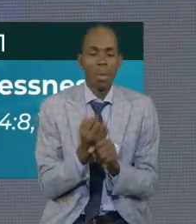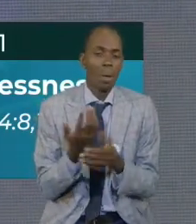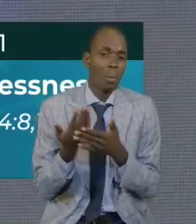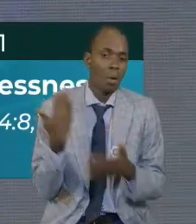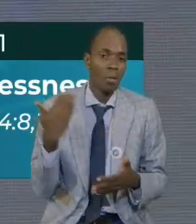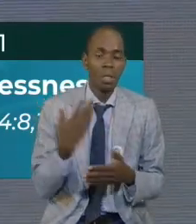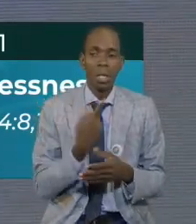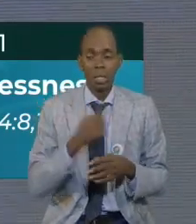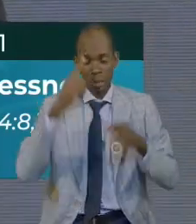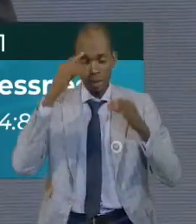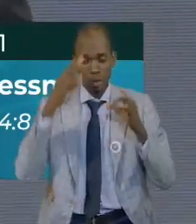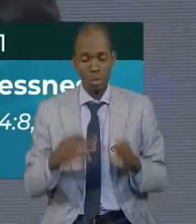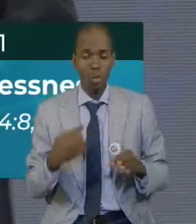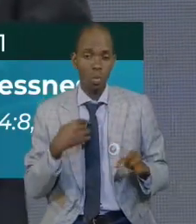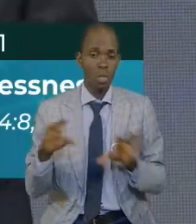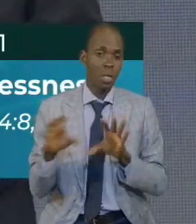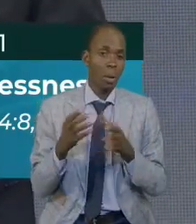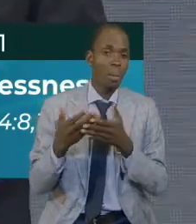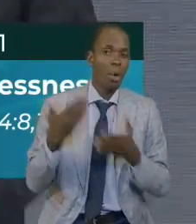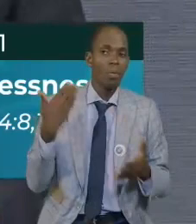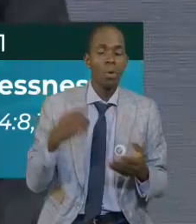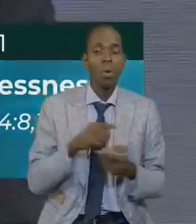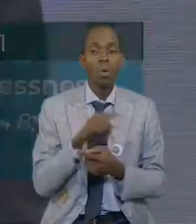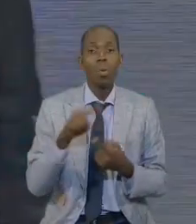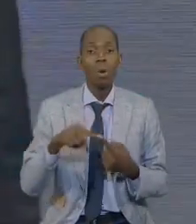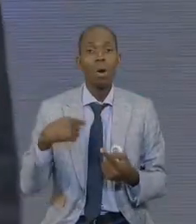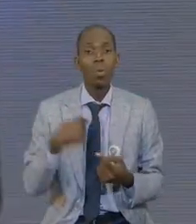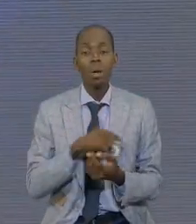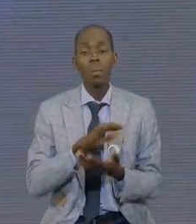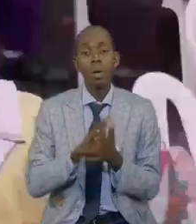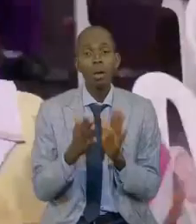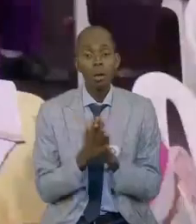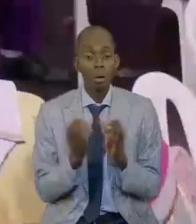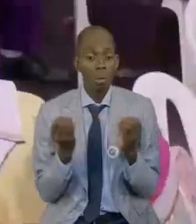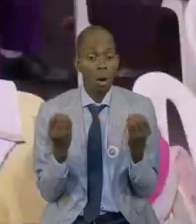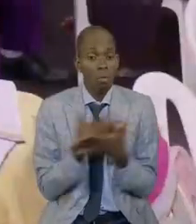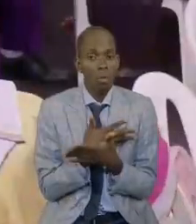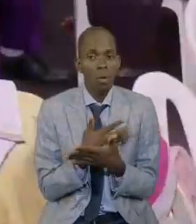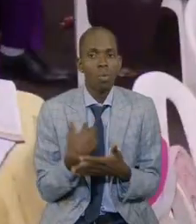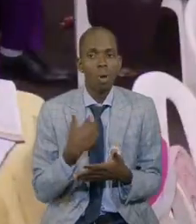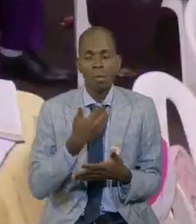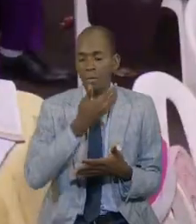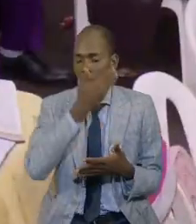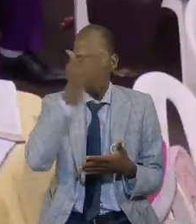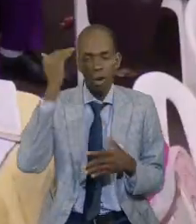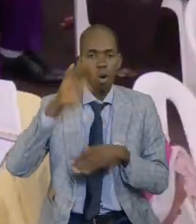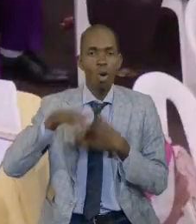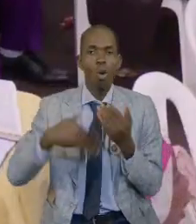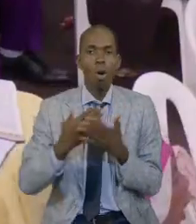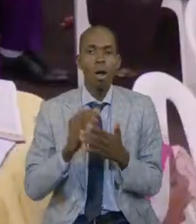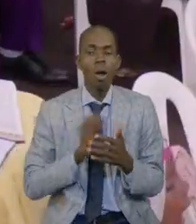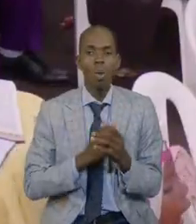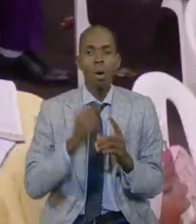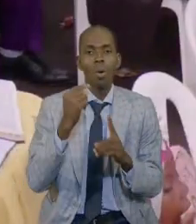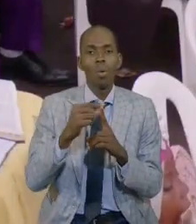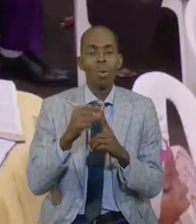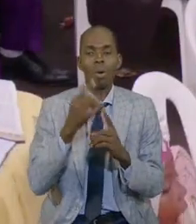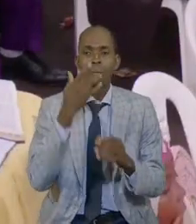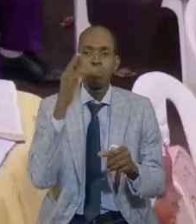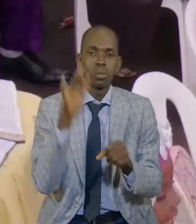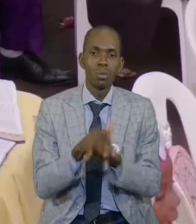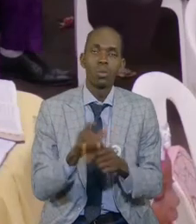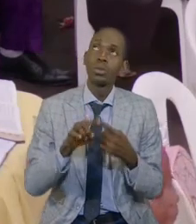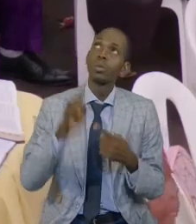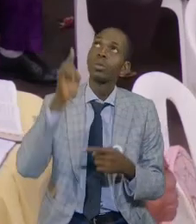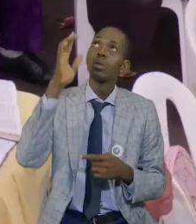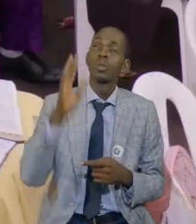made when we become afraid we forget all that Our God who says